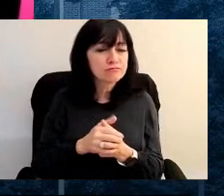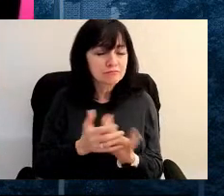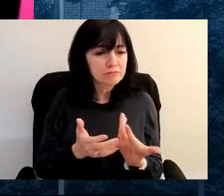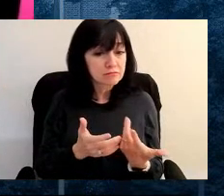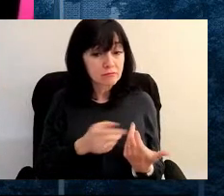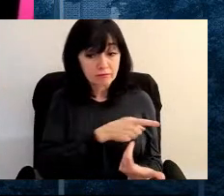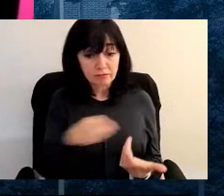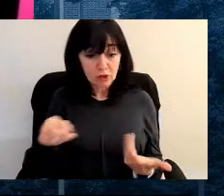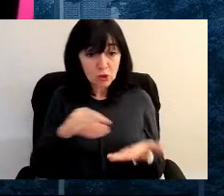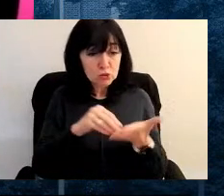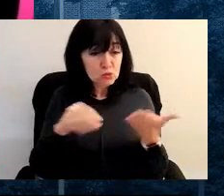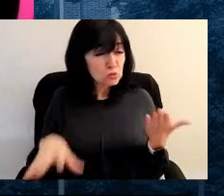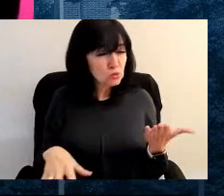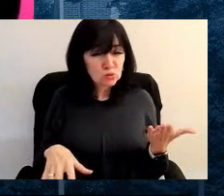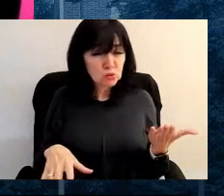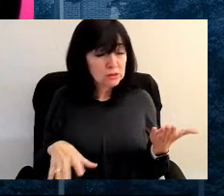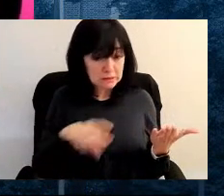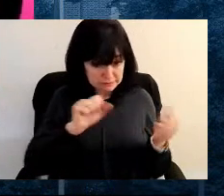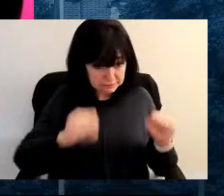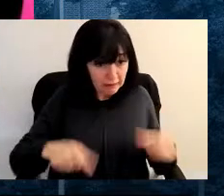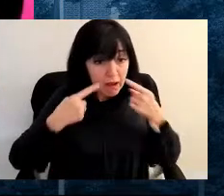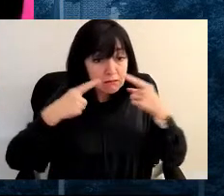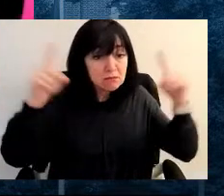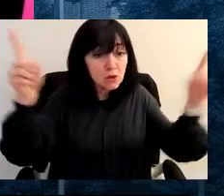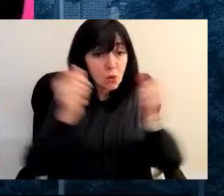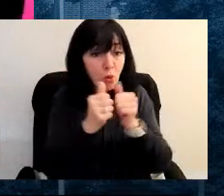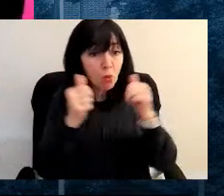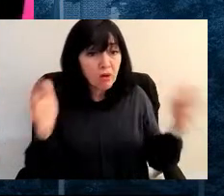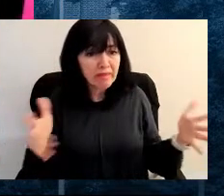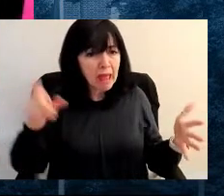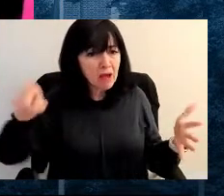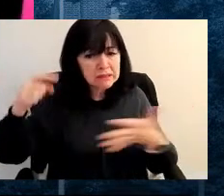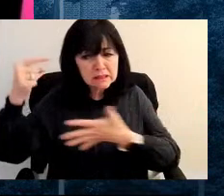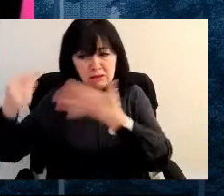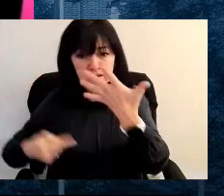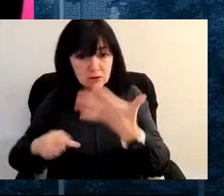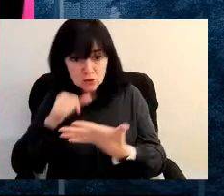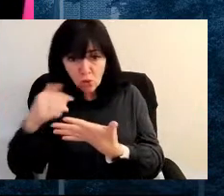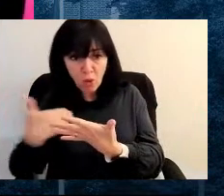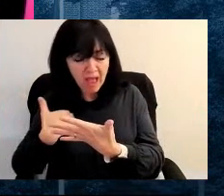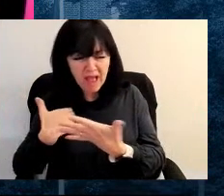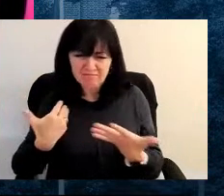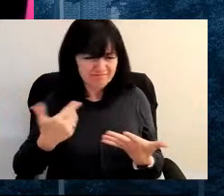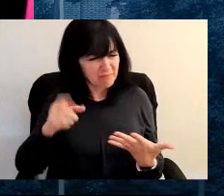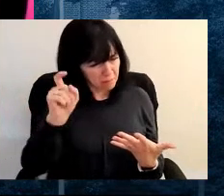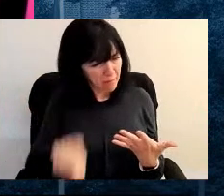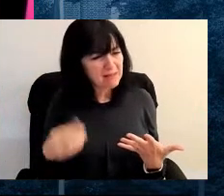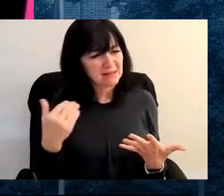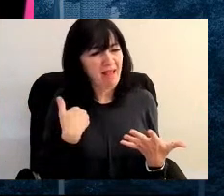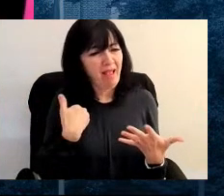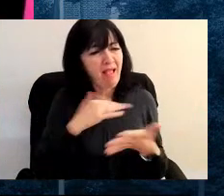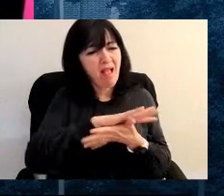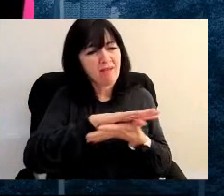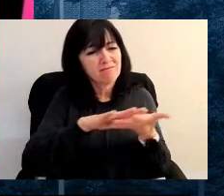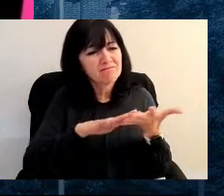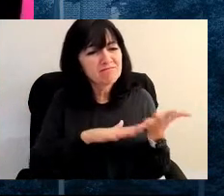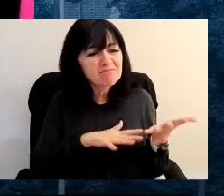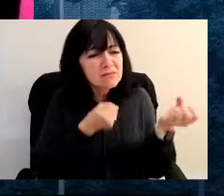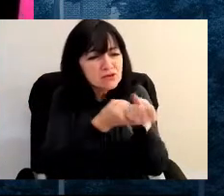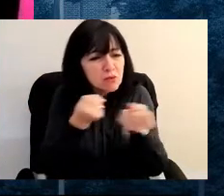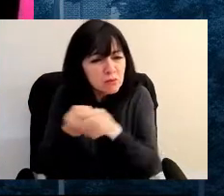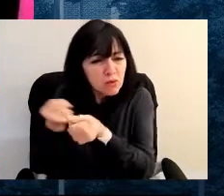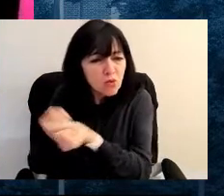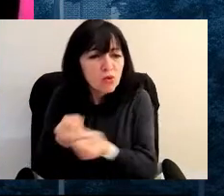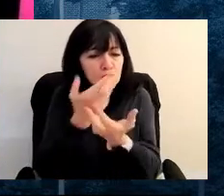tools. And that's why I'll also be announcing that my budget will include an increase in opportunity funding to